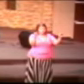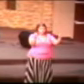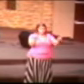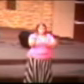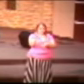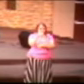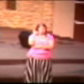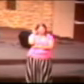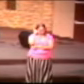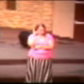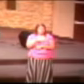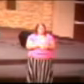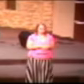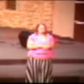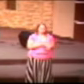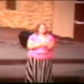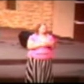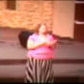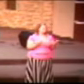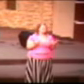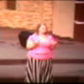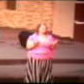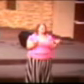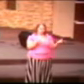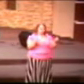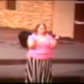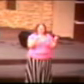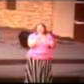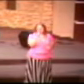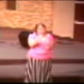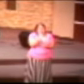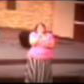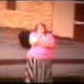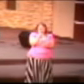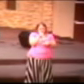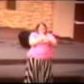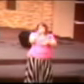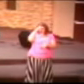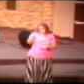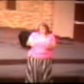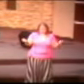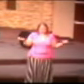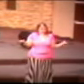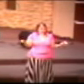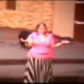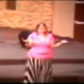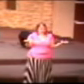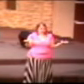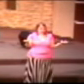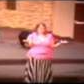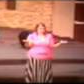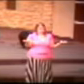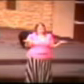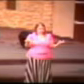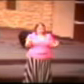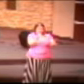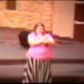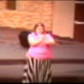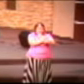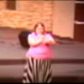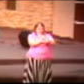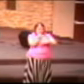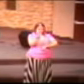parent, who do things that I don't understand with computers, workers, day laborers, whatever